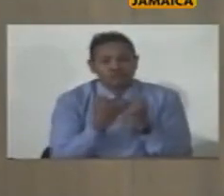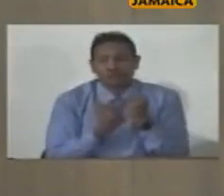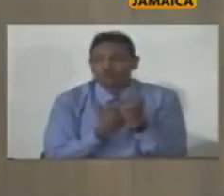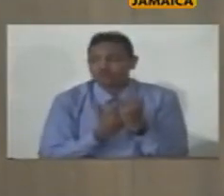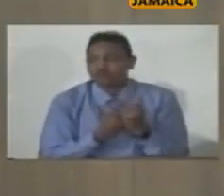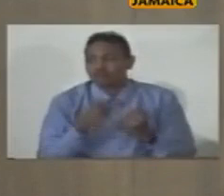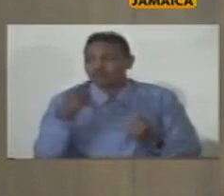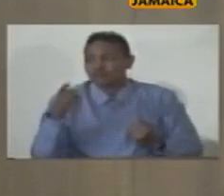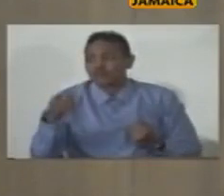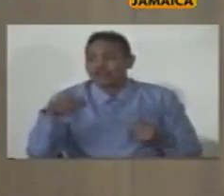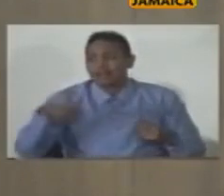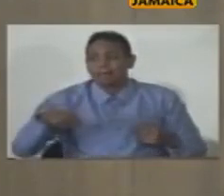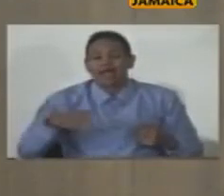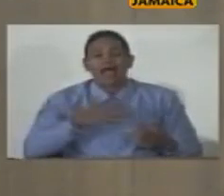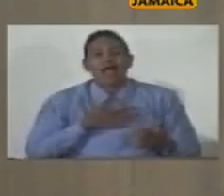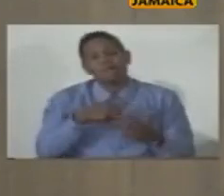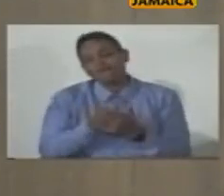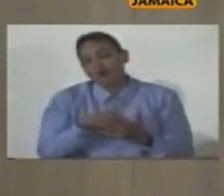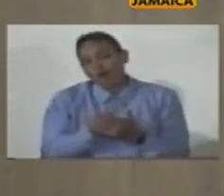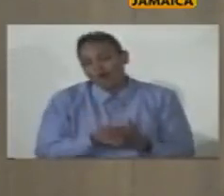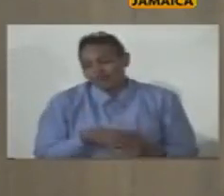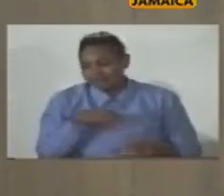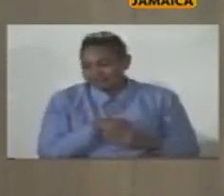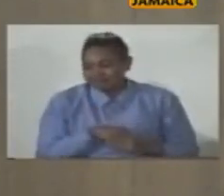I'm your flower.